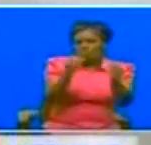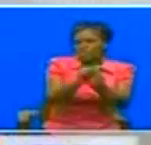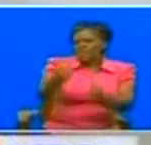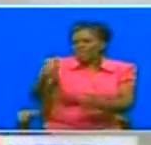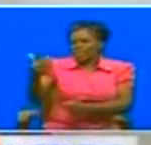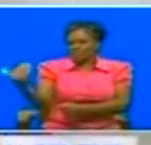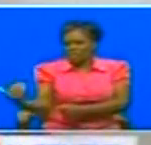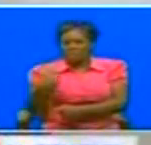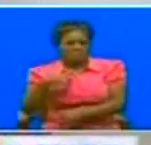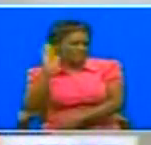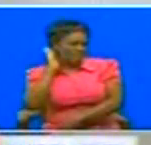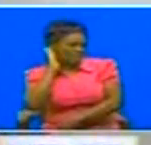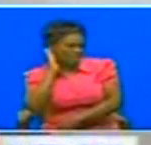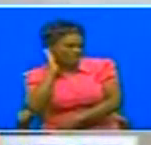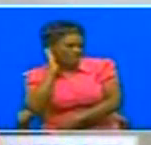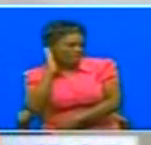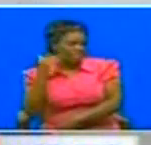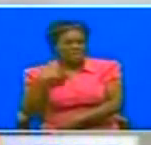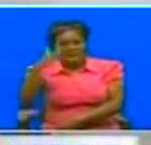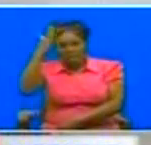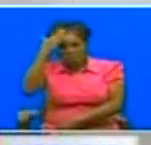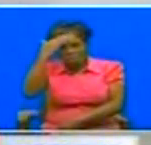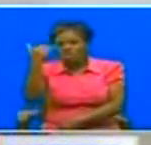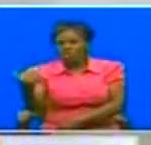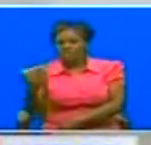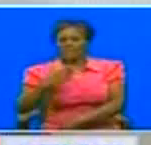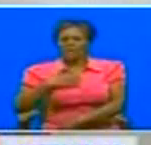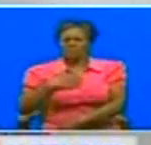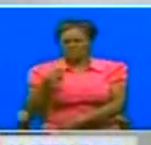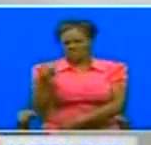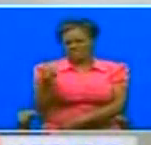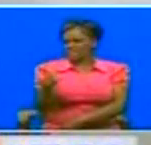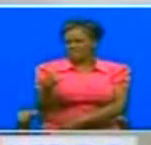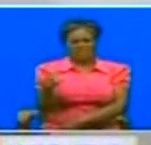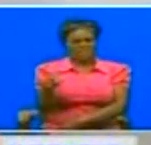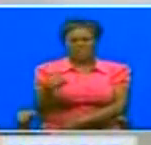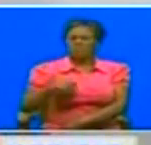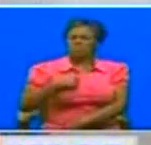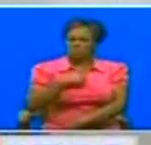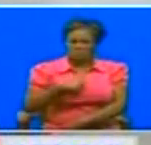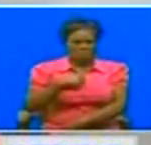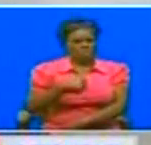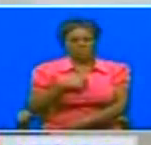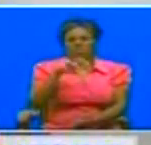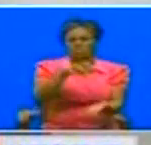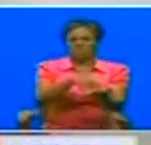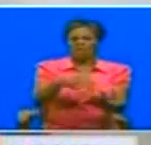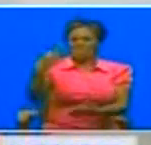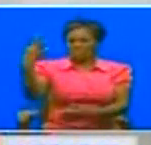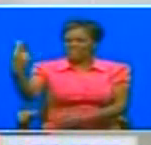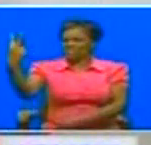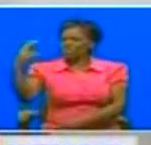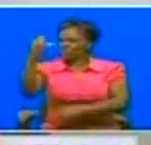then when I heard which school, I knew it was our children. So that's dreadful, just at this stage, 32